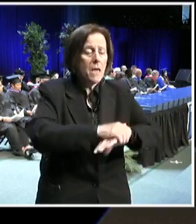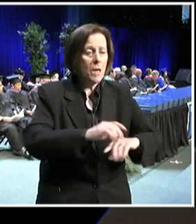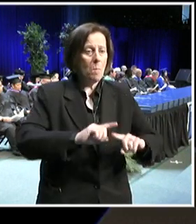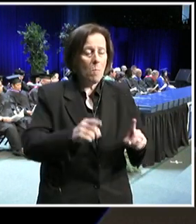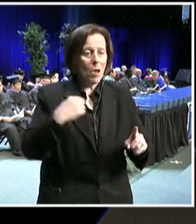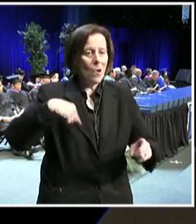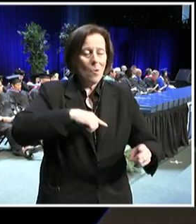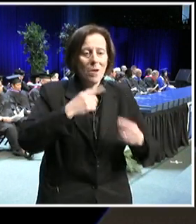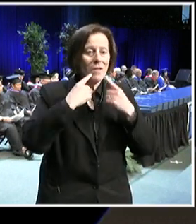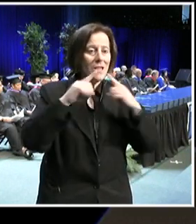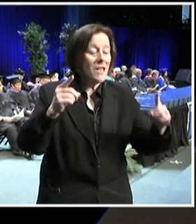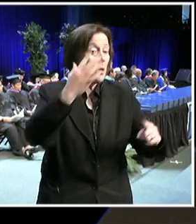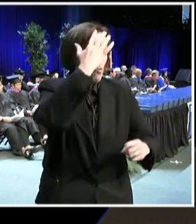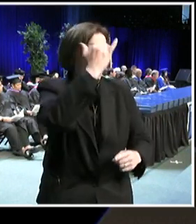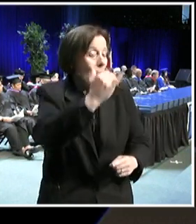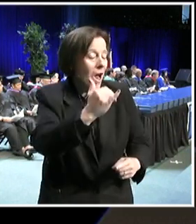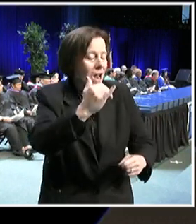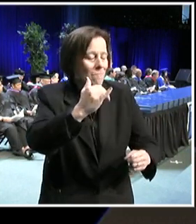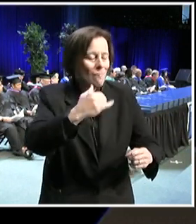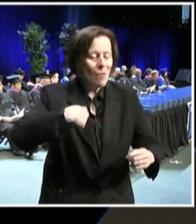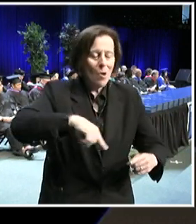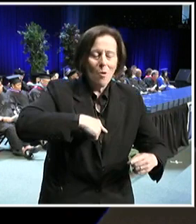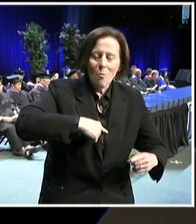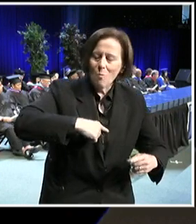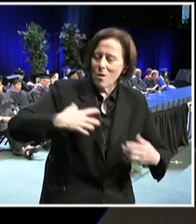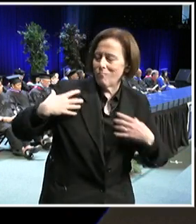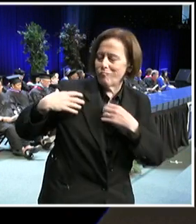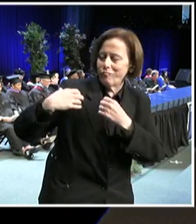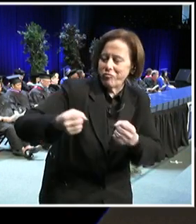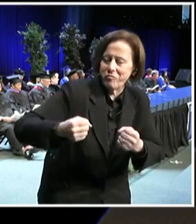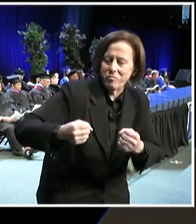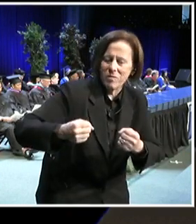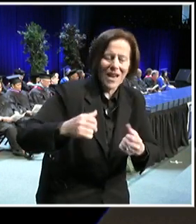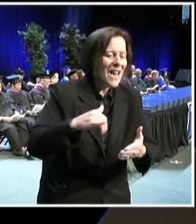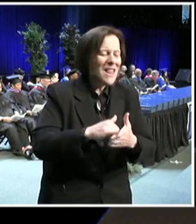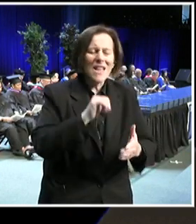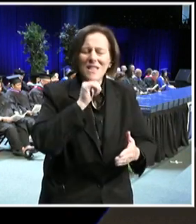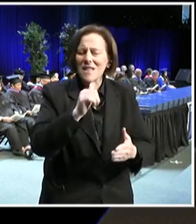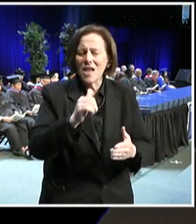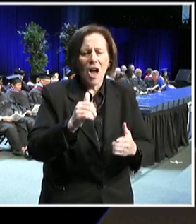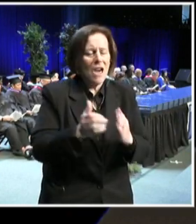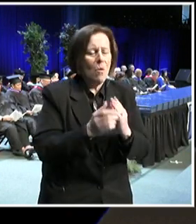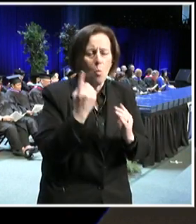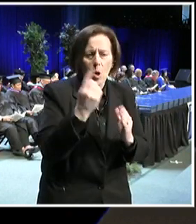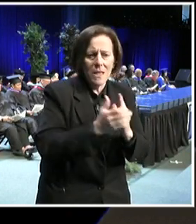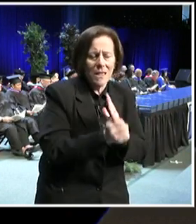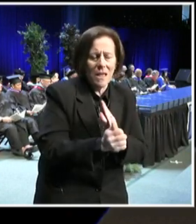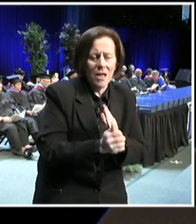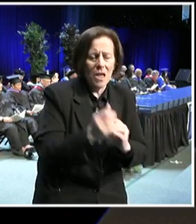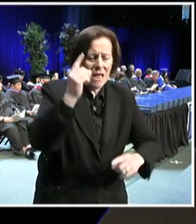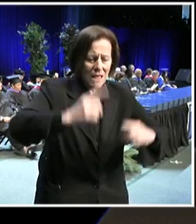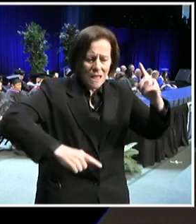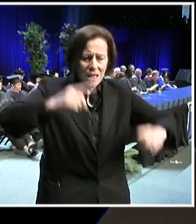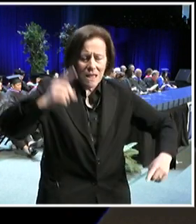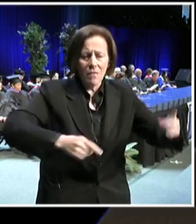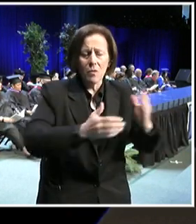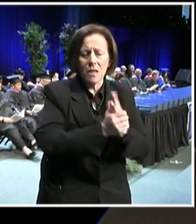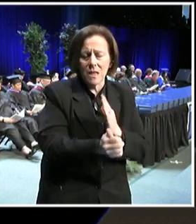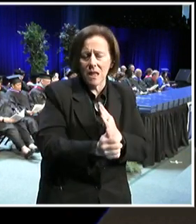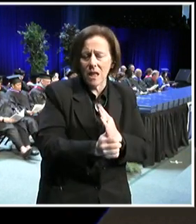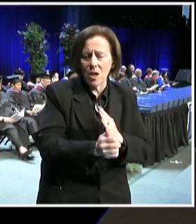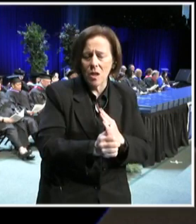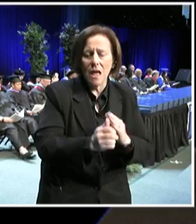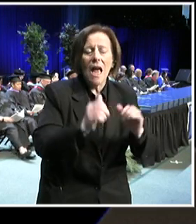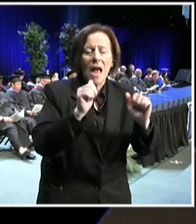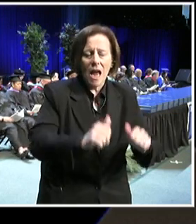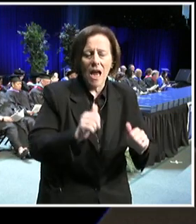resilient. Chotsky once said, resilience isn't a single skill. It's a variety of skills and coping mechanisms to bounce back from the